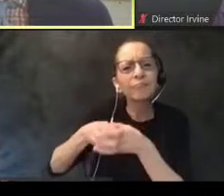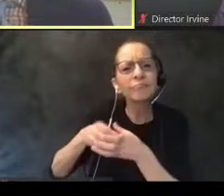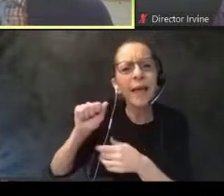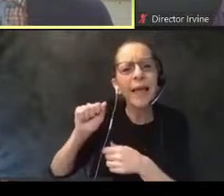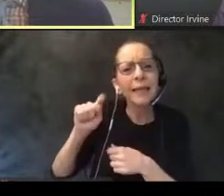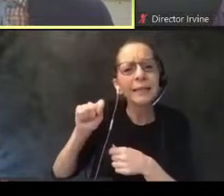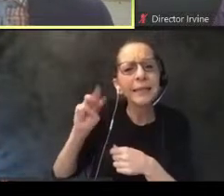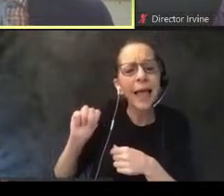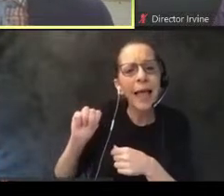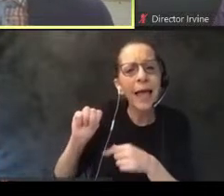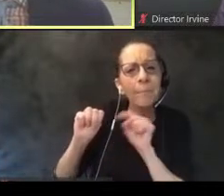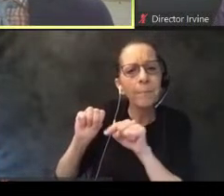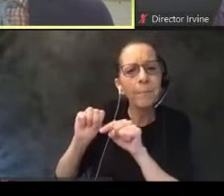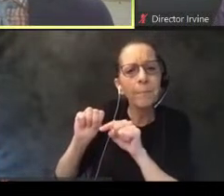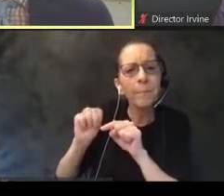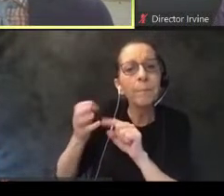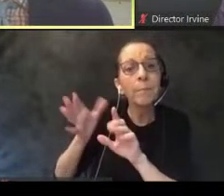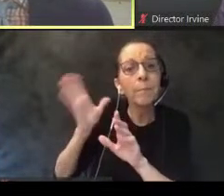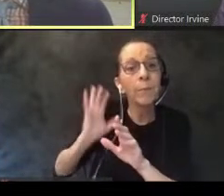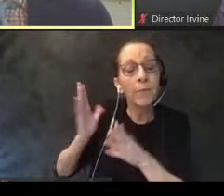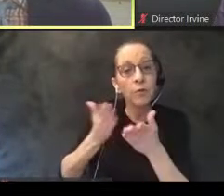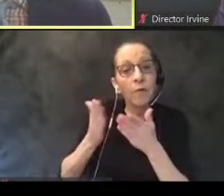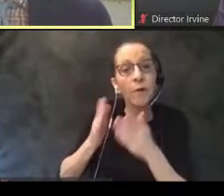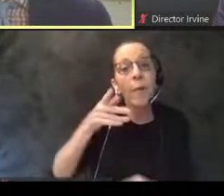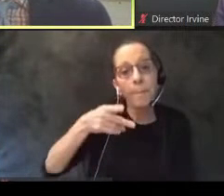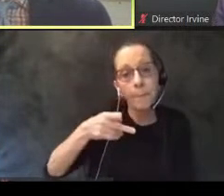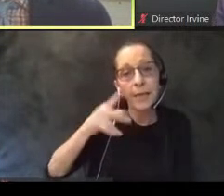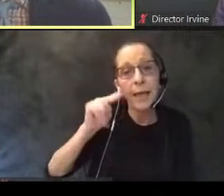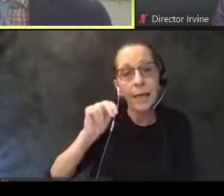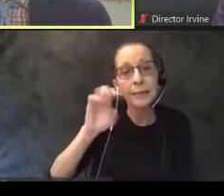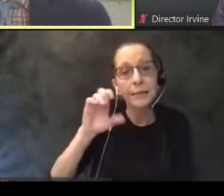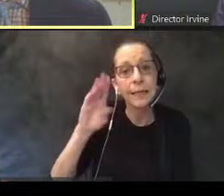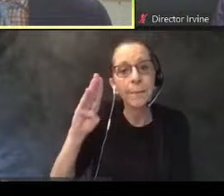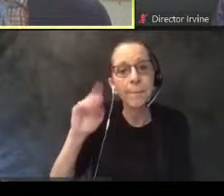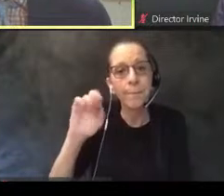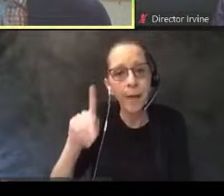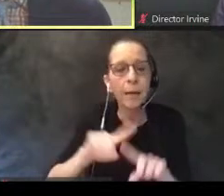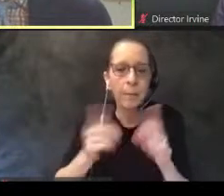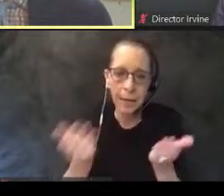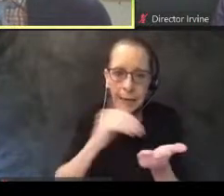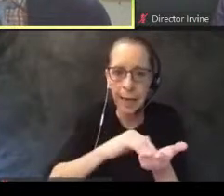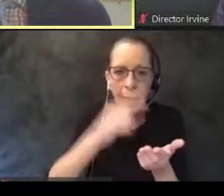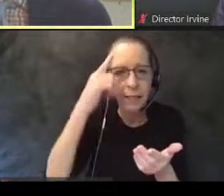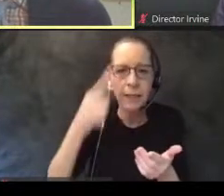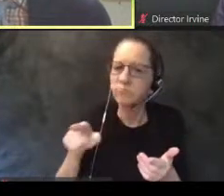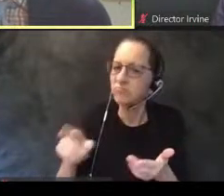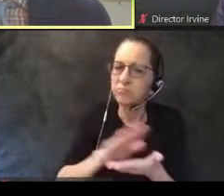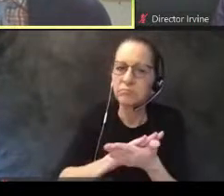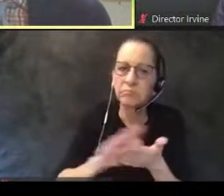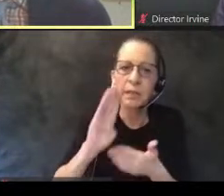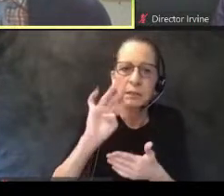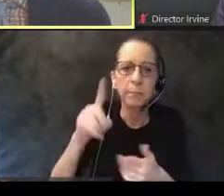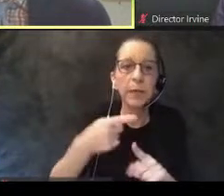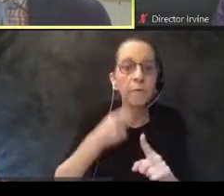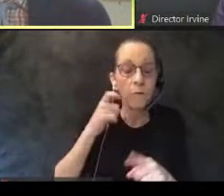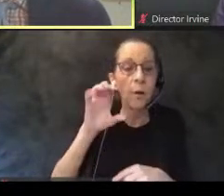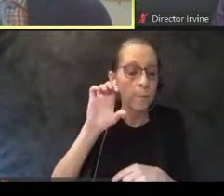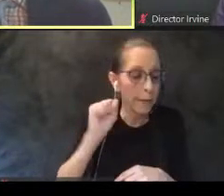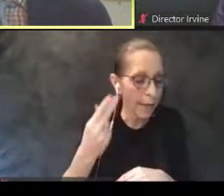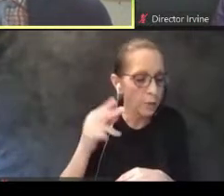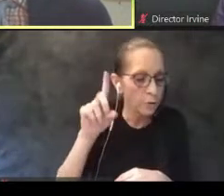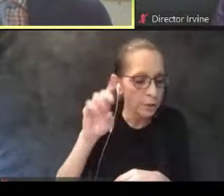ATMs was previously serviced by PNC Bank. But again, I think that we got a very nice bid from Cash